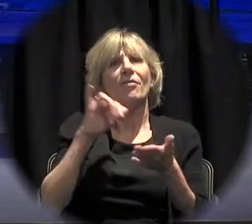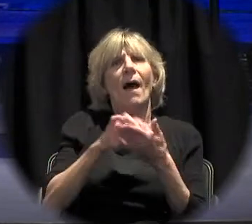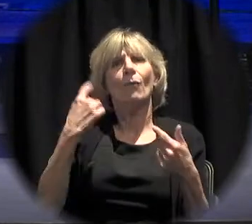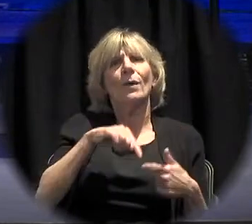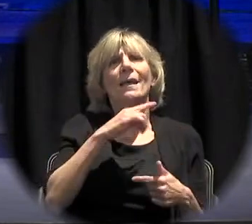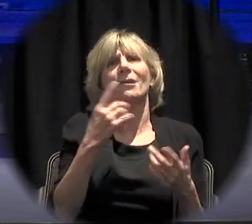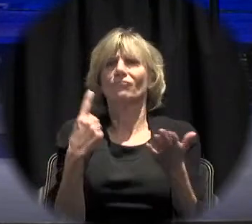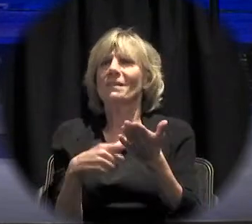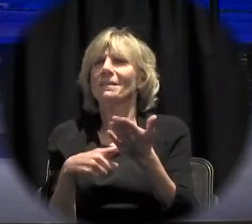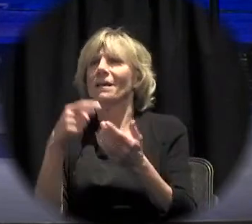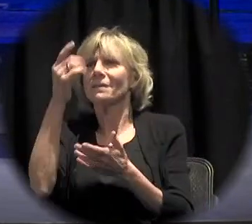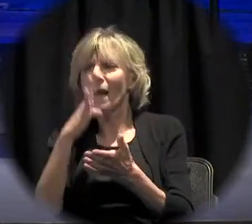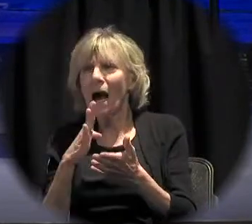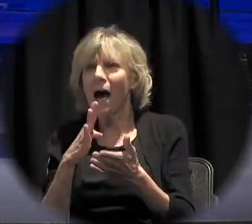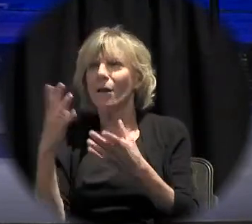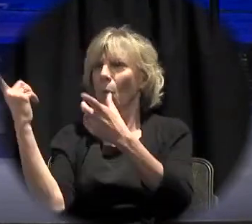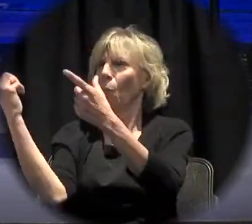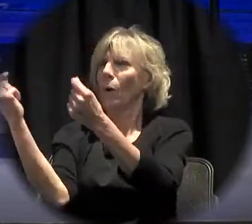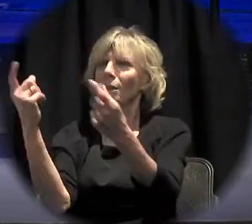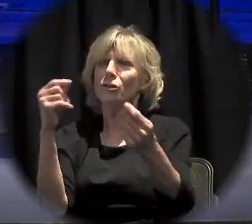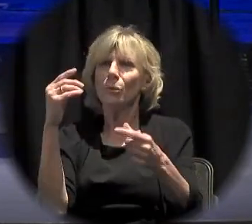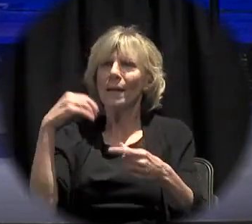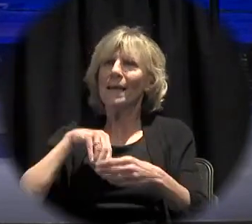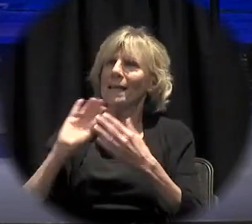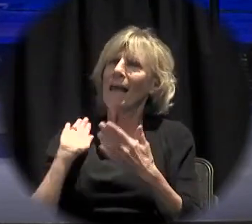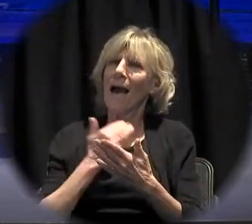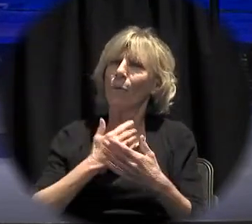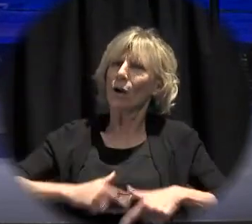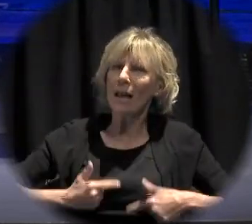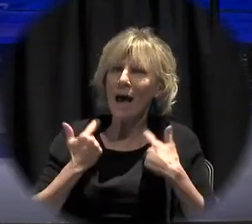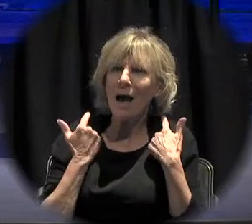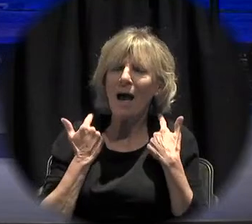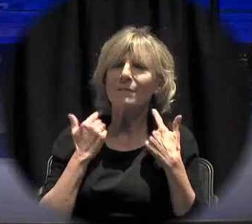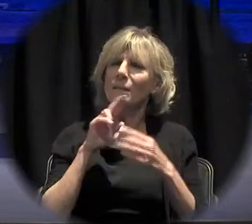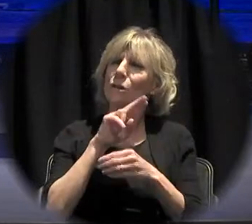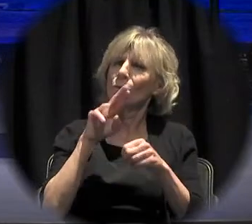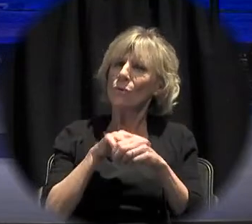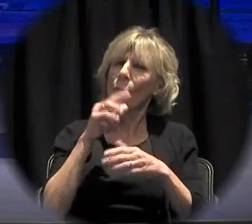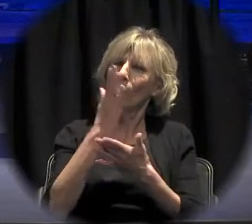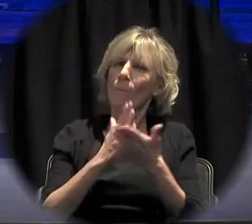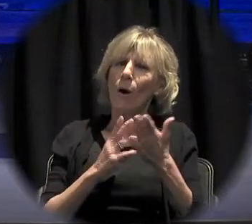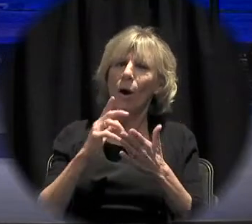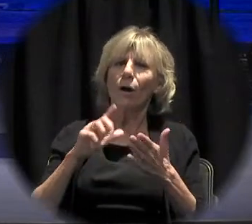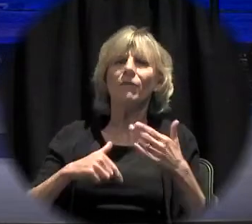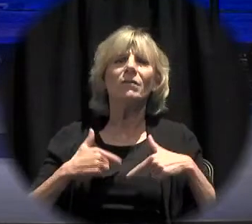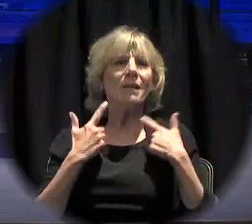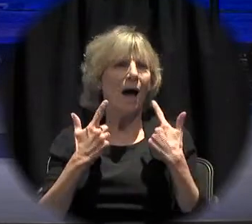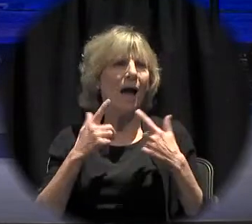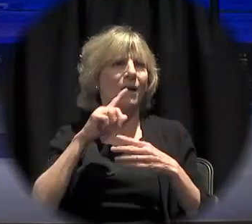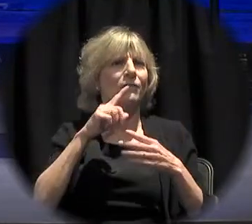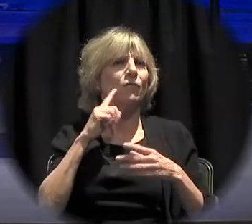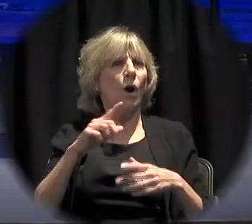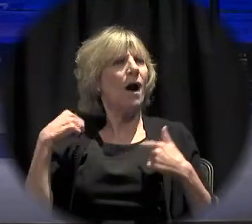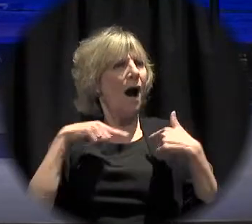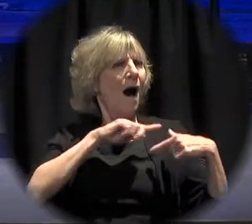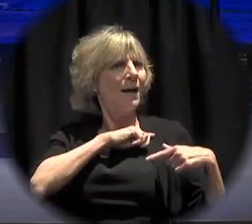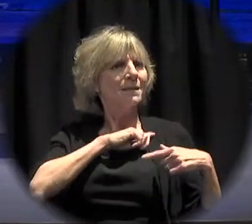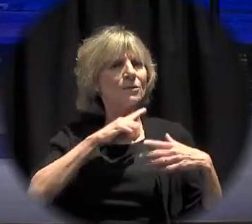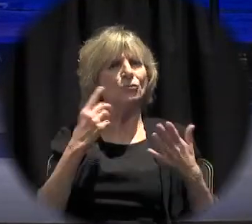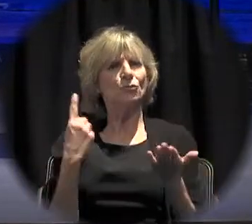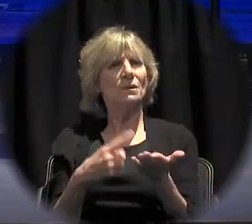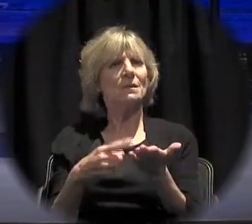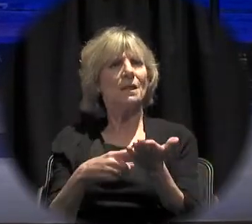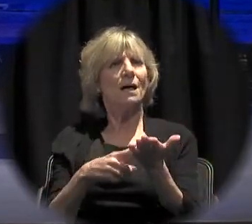God has done and the work that he's doing in our lives. It's to be a normal part of life that we talk about God's ways and God's truth and the path